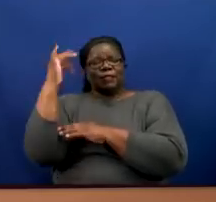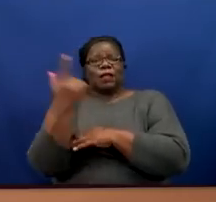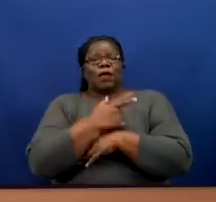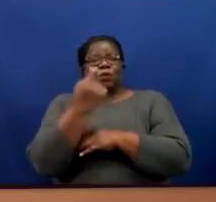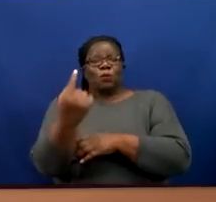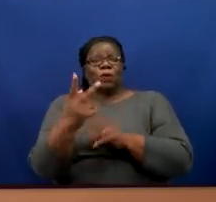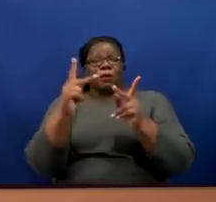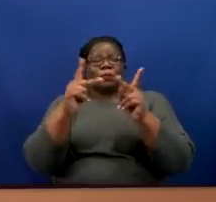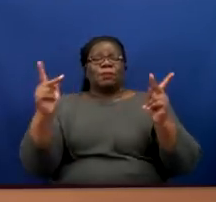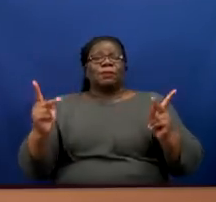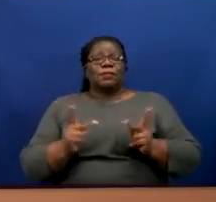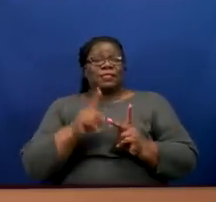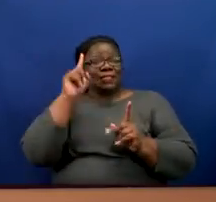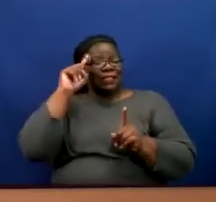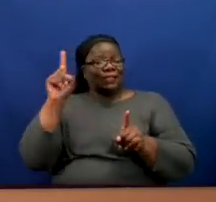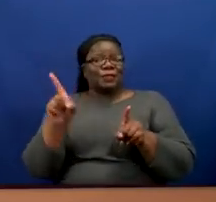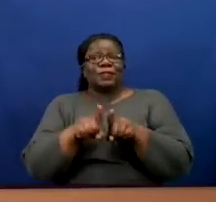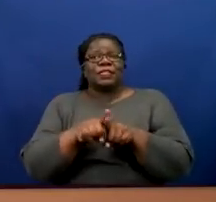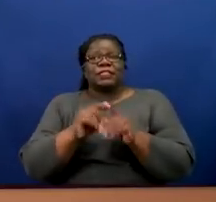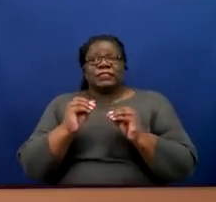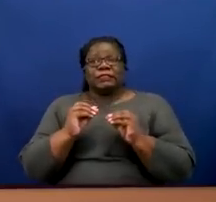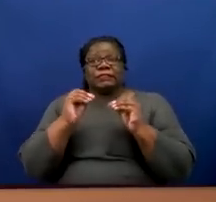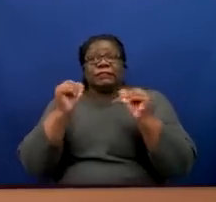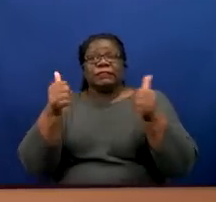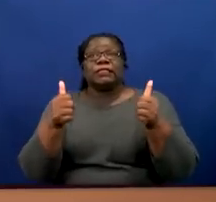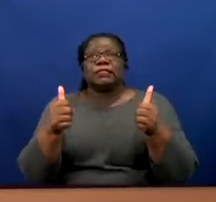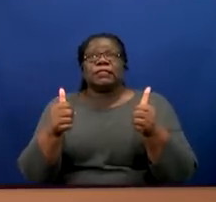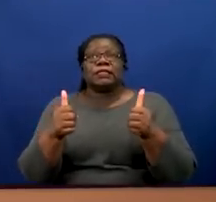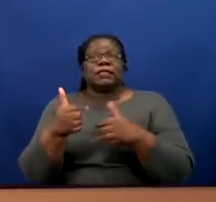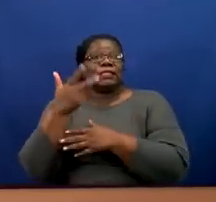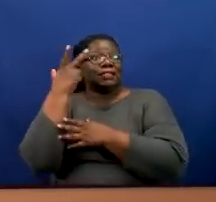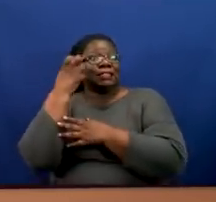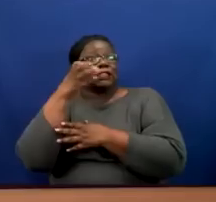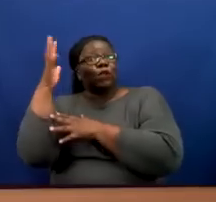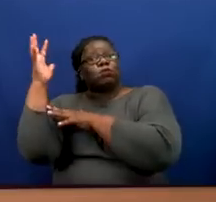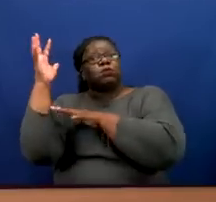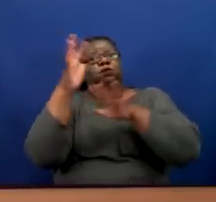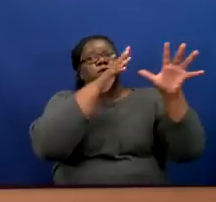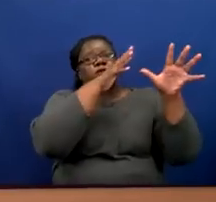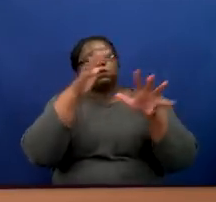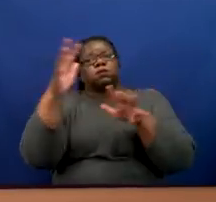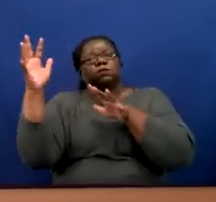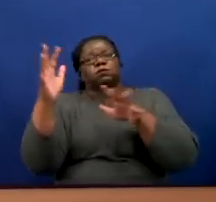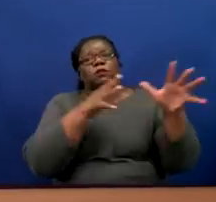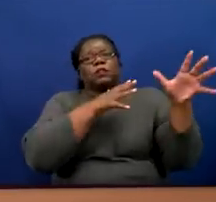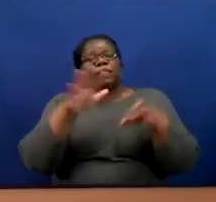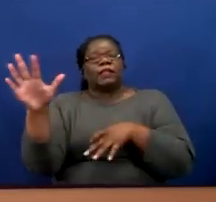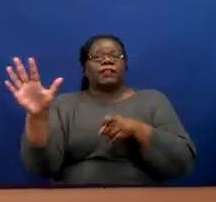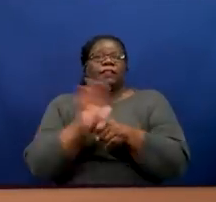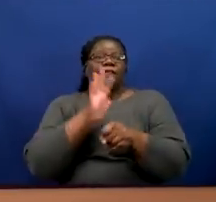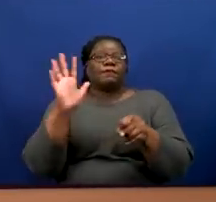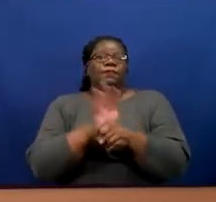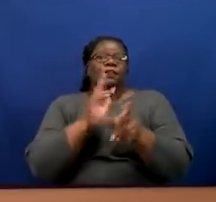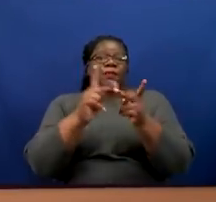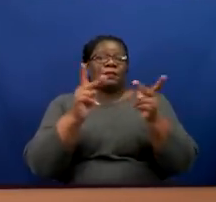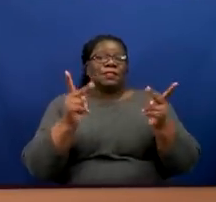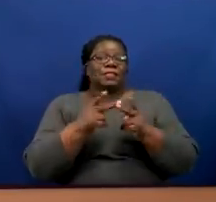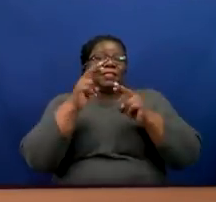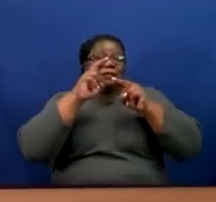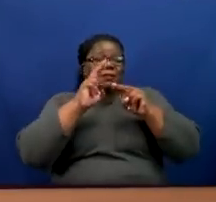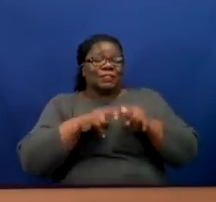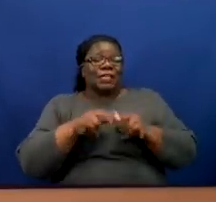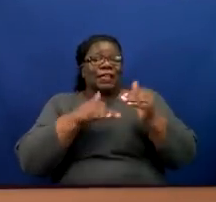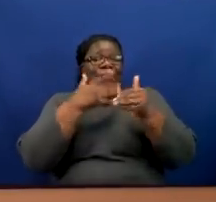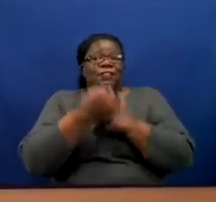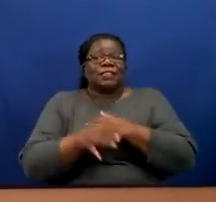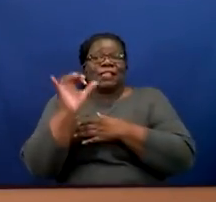one place on one accord. Suddenly, there was a sound as of a rushing mighty wind that filled the whole house where they were sitting. And